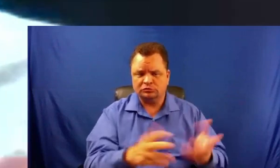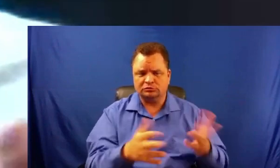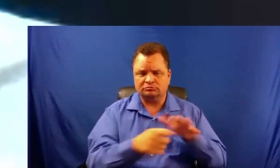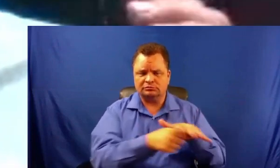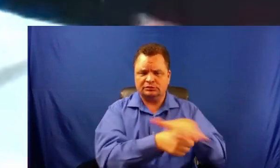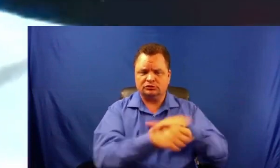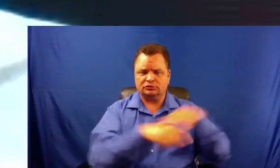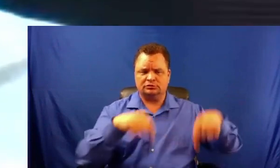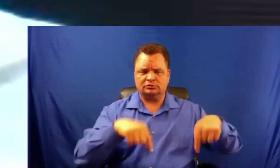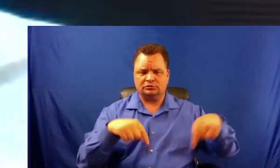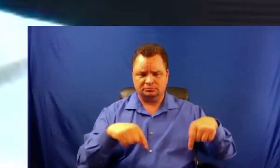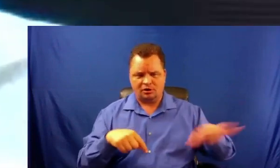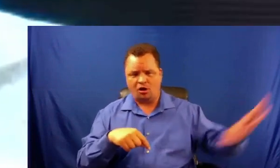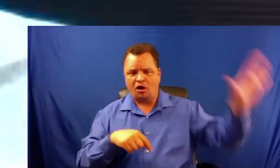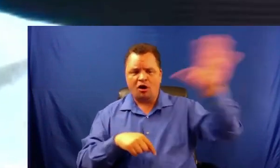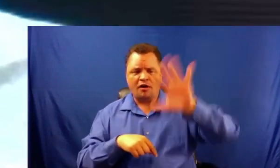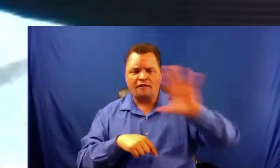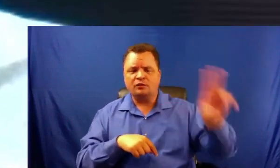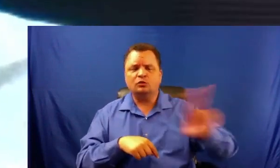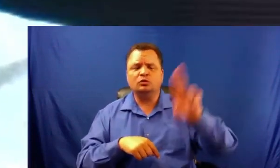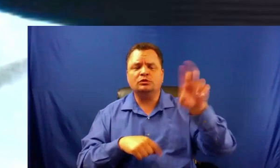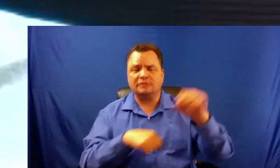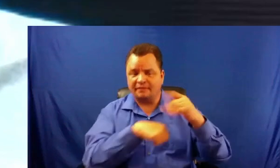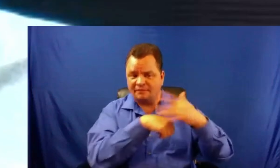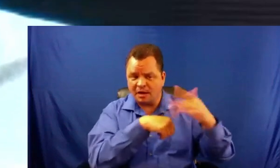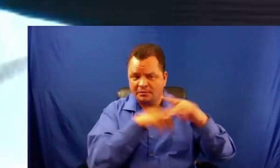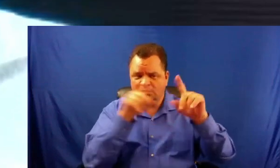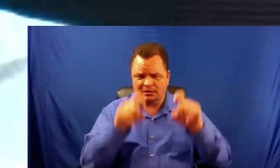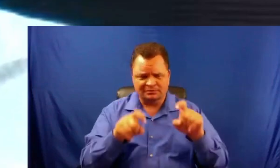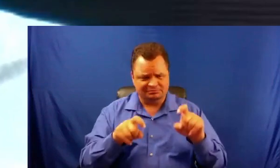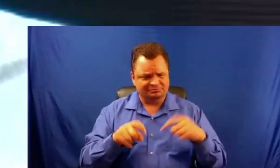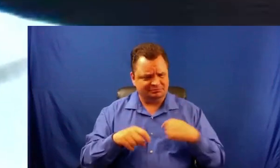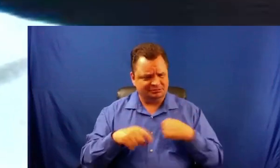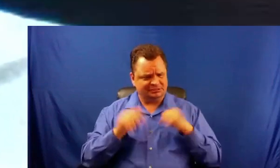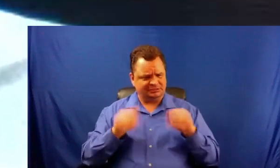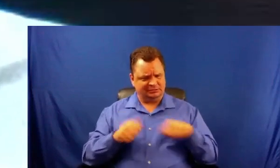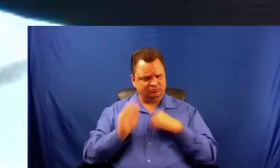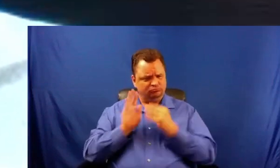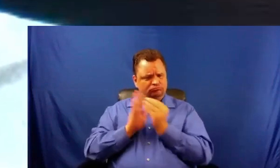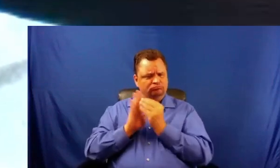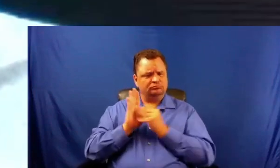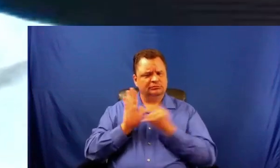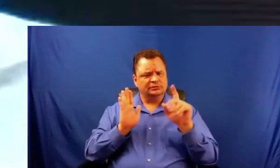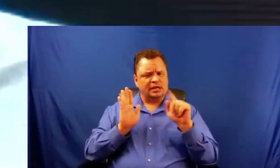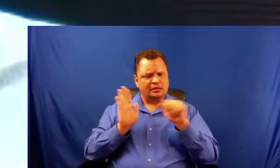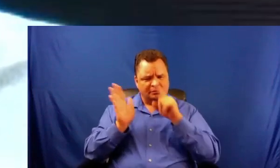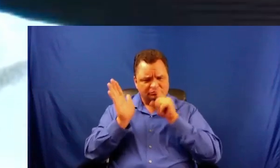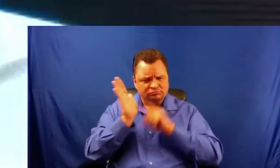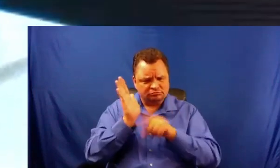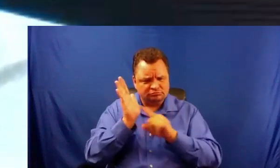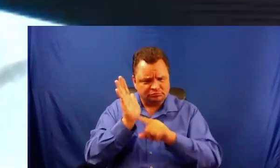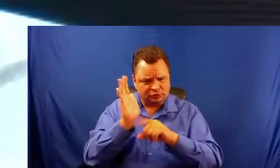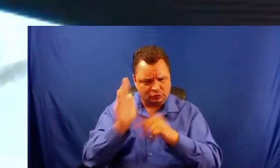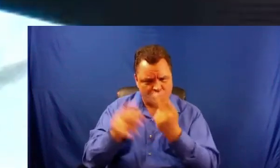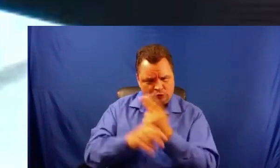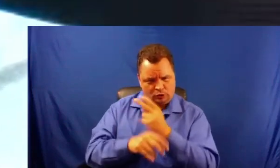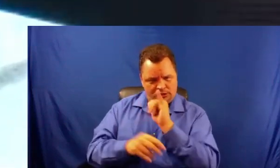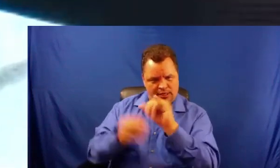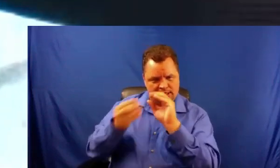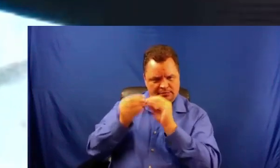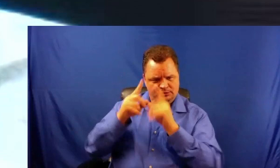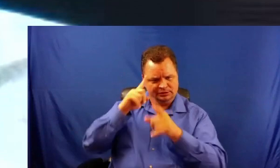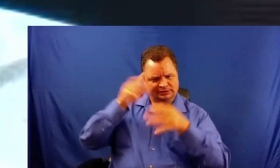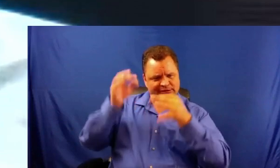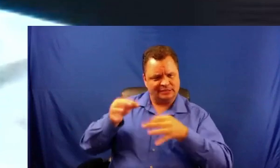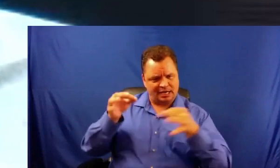available, but I would love for us to have our own data to use as a source so that we can use that when determining herd immunity levels in